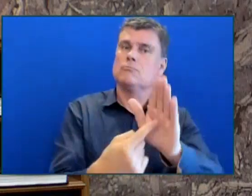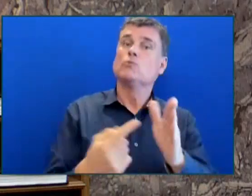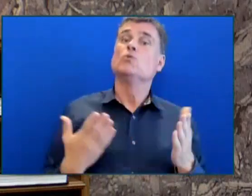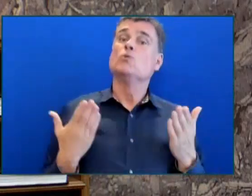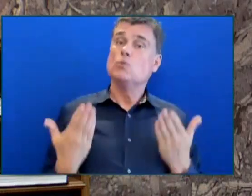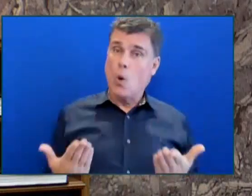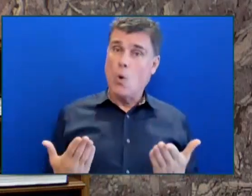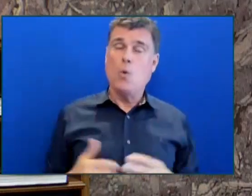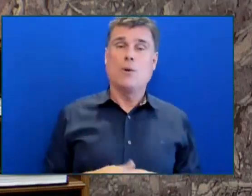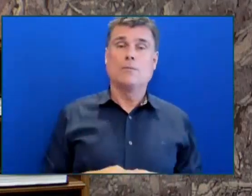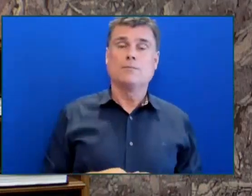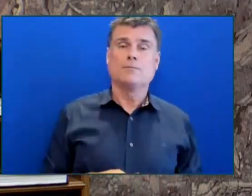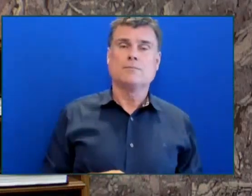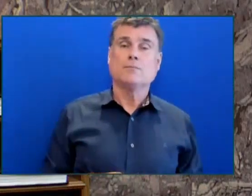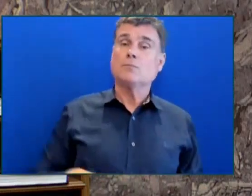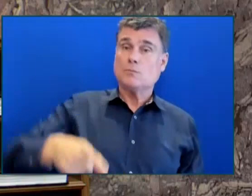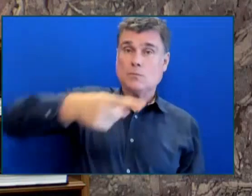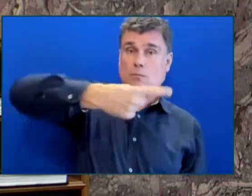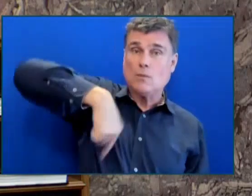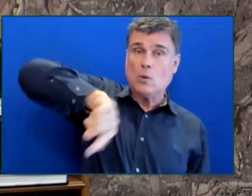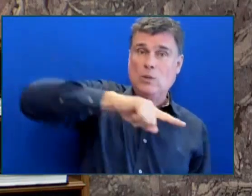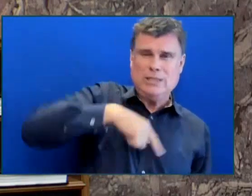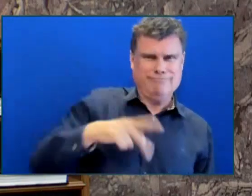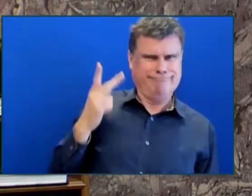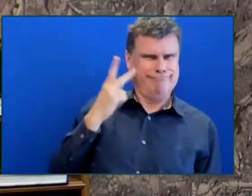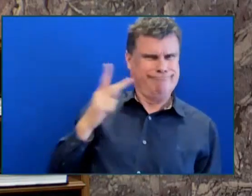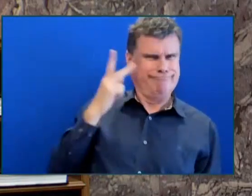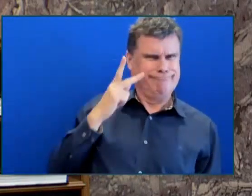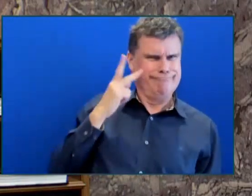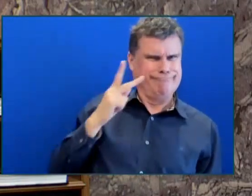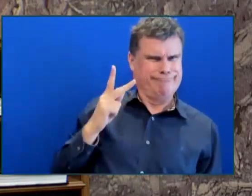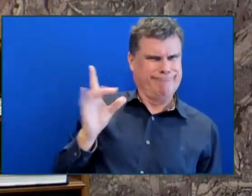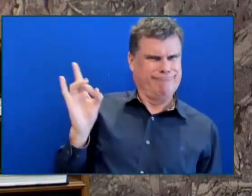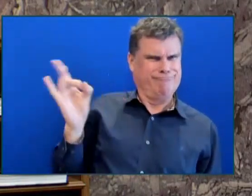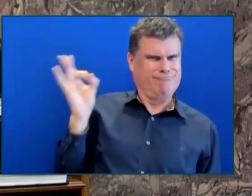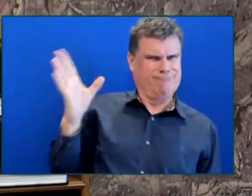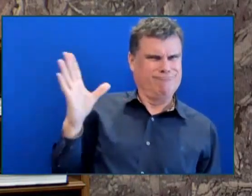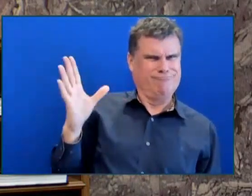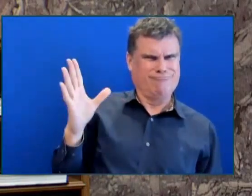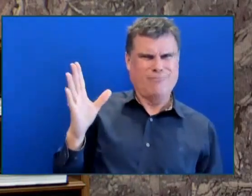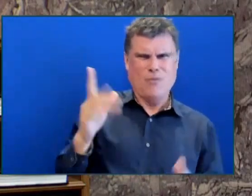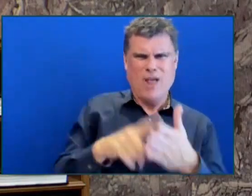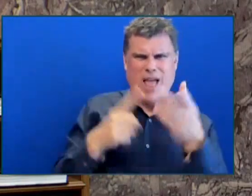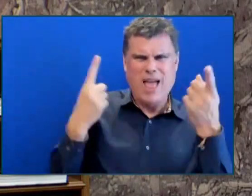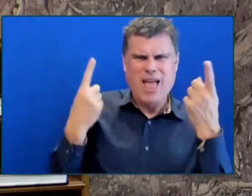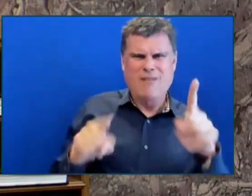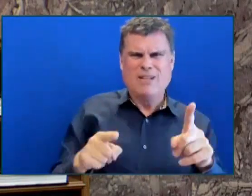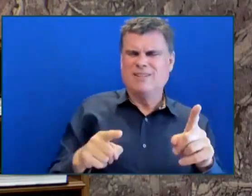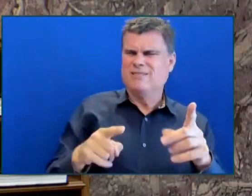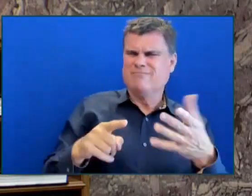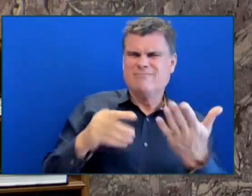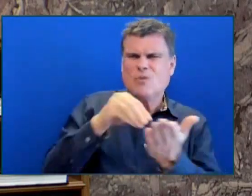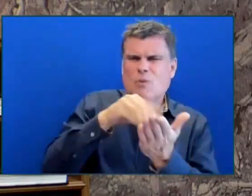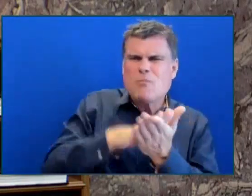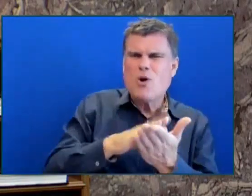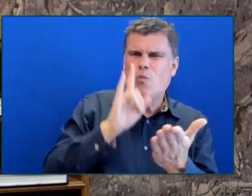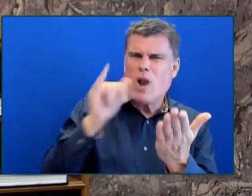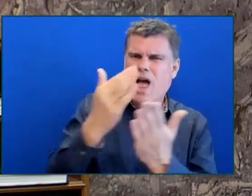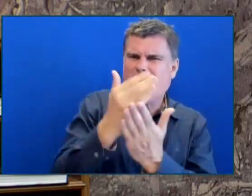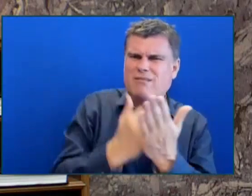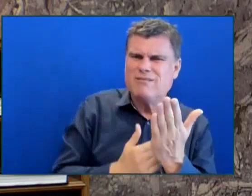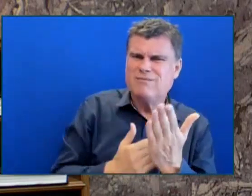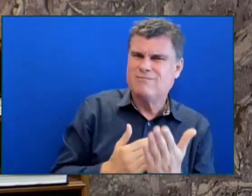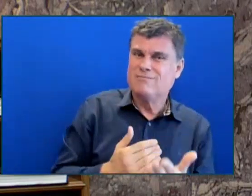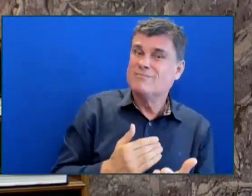seeing these terrible results and outcomes in all of the housing programs that this government has brought forward thus far, and we're